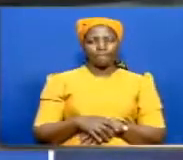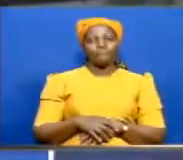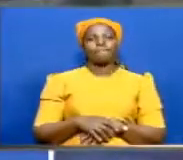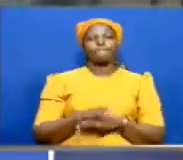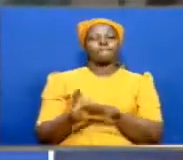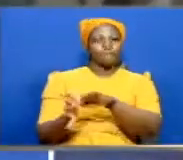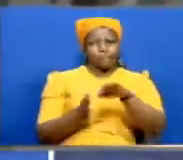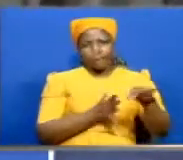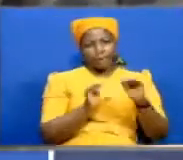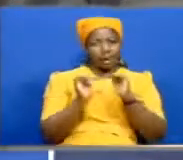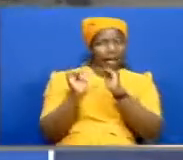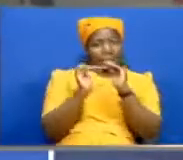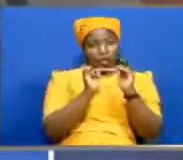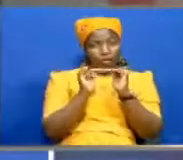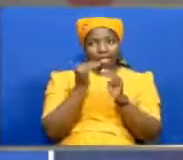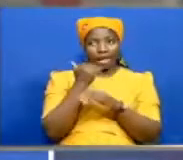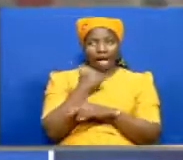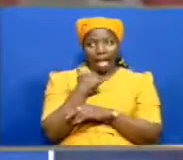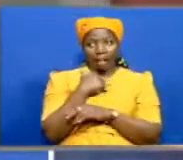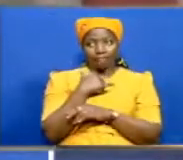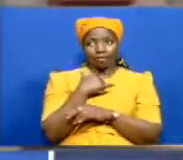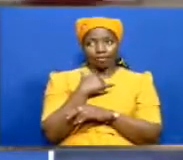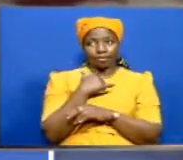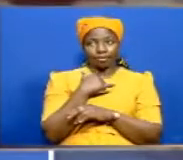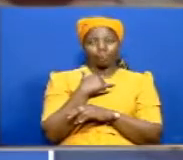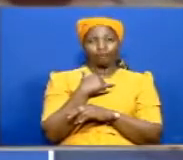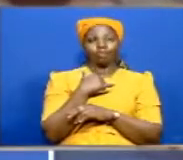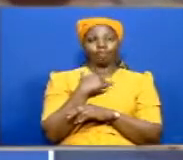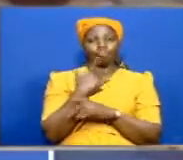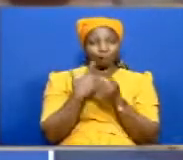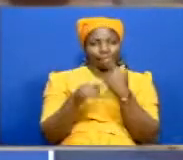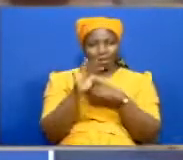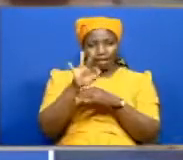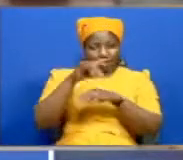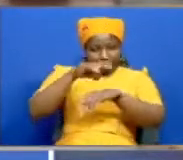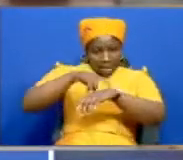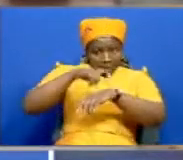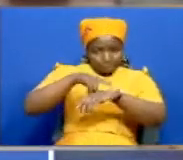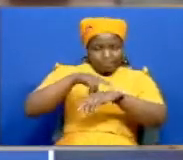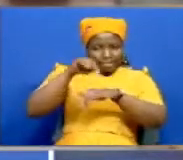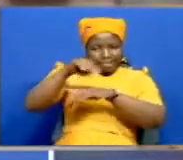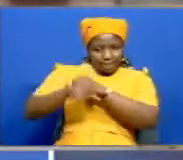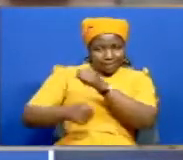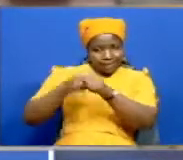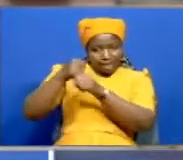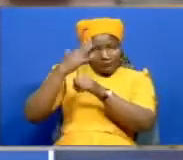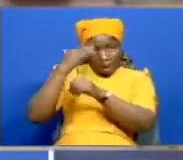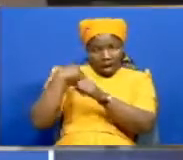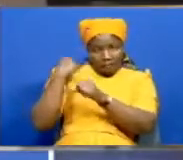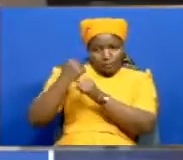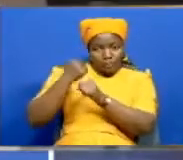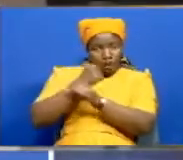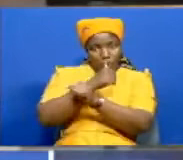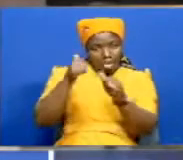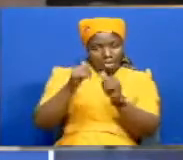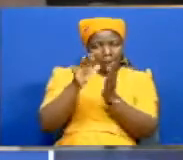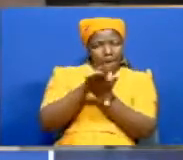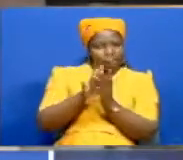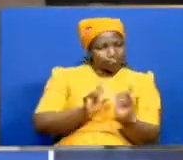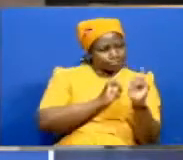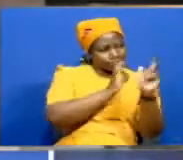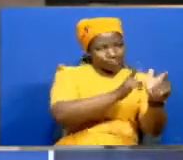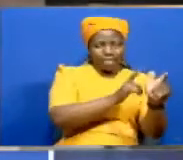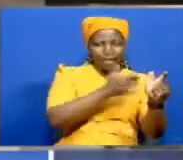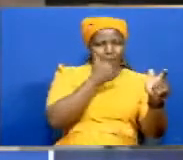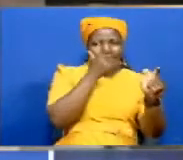And Equity has scooped 3 top awards at this year's Euro Money Awards for Excellence. The bank has been awarded Best Bank in